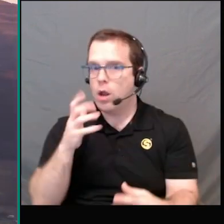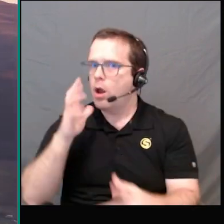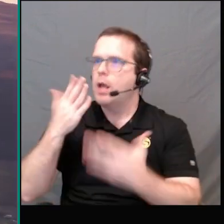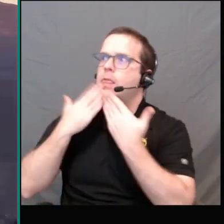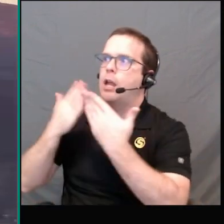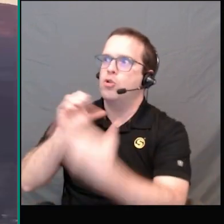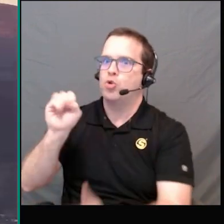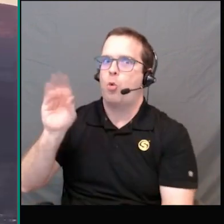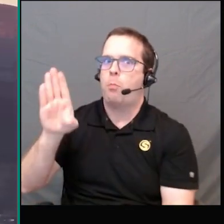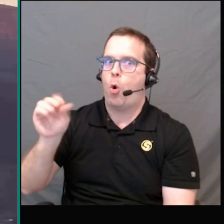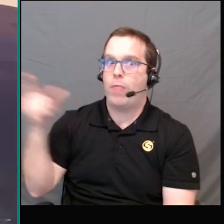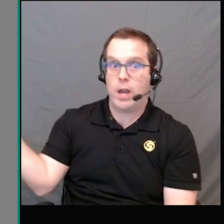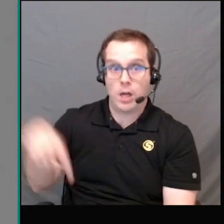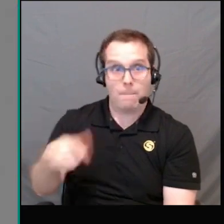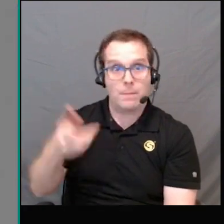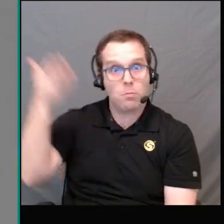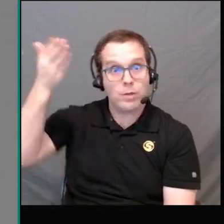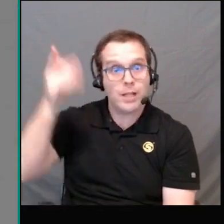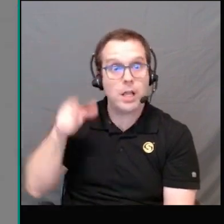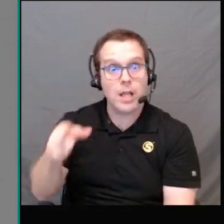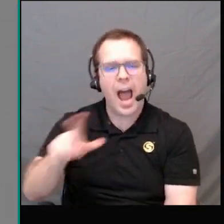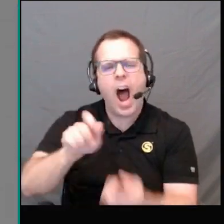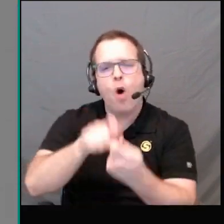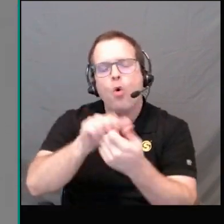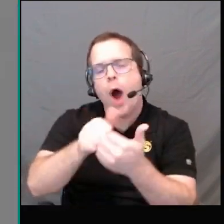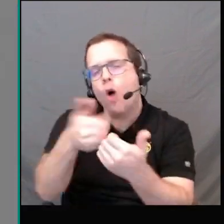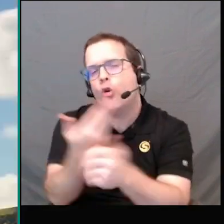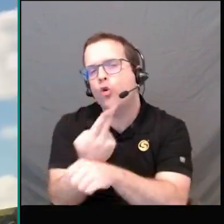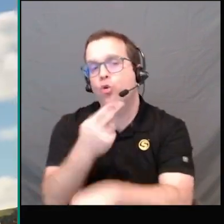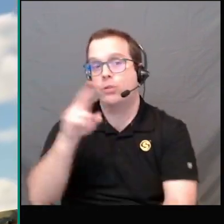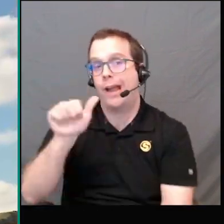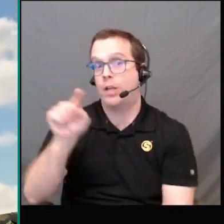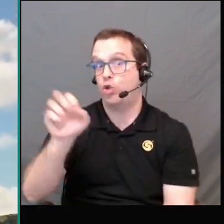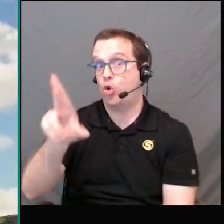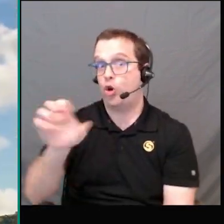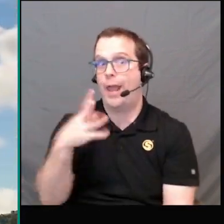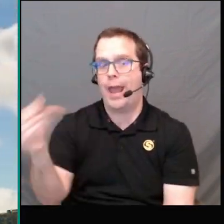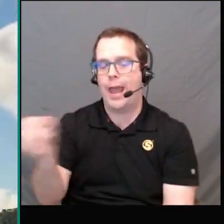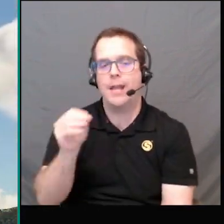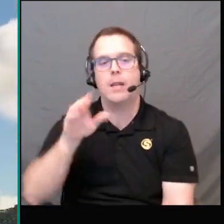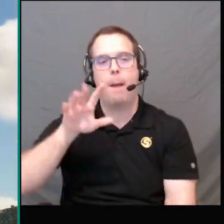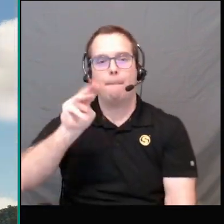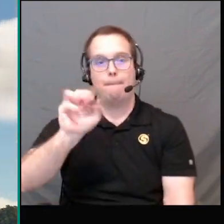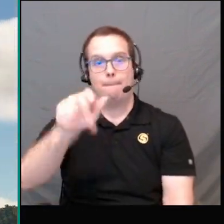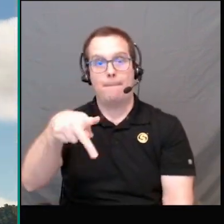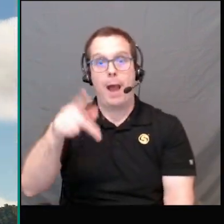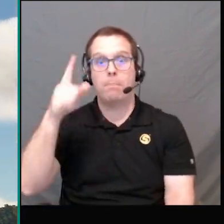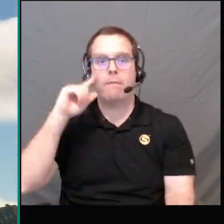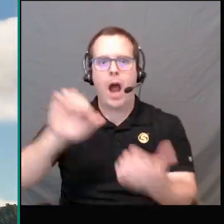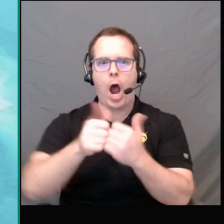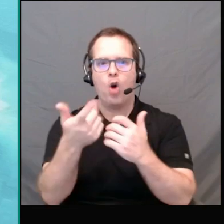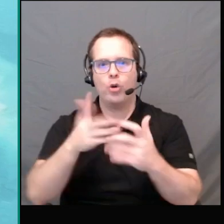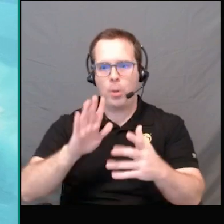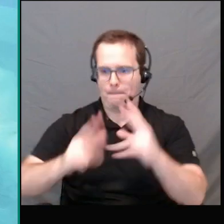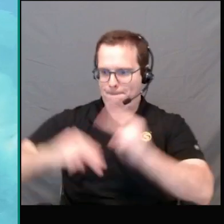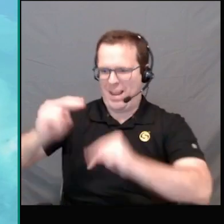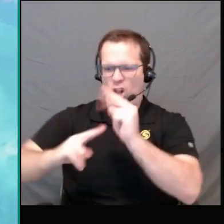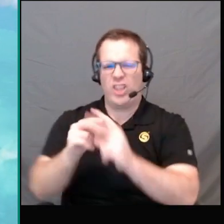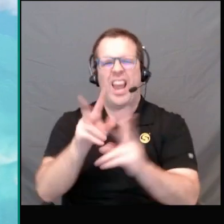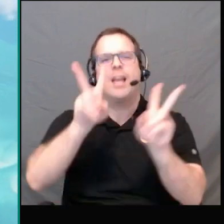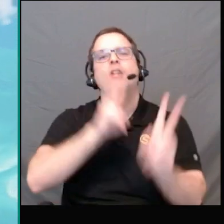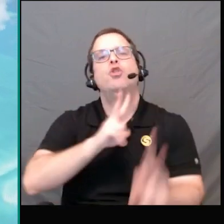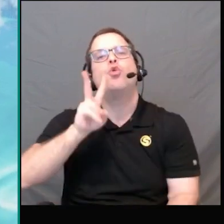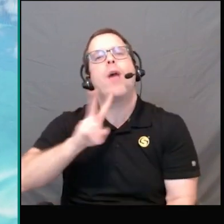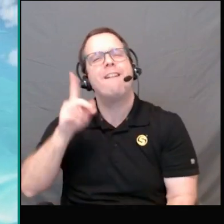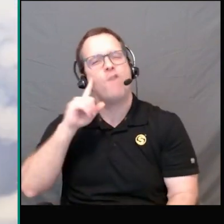presenting exactly how they used the power of Azure and Bing Maps to build the digital twin of the planet to enable us all to